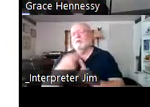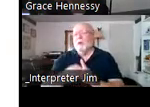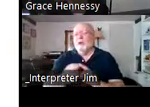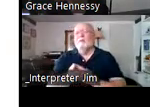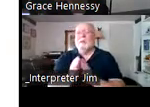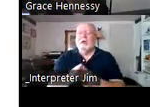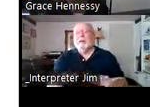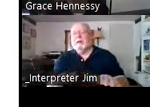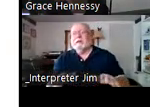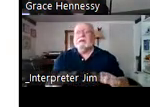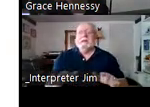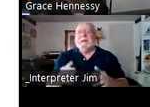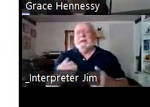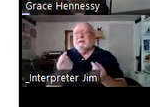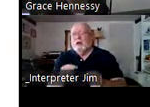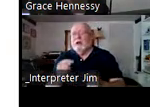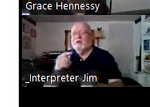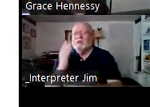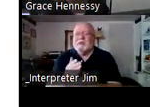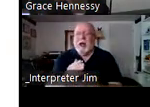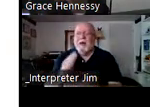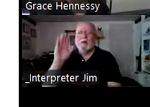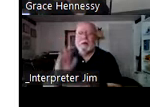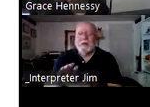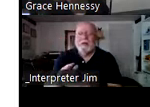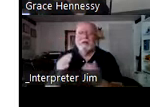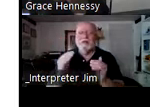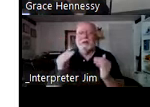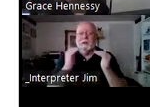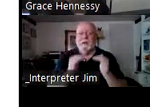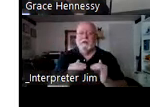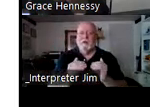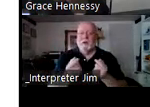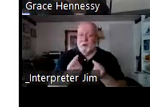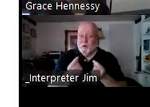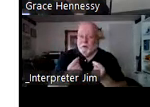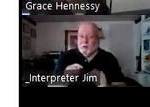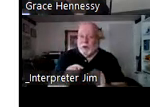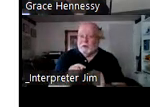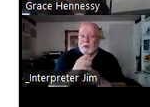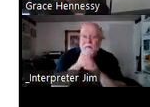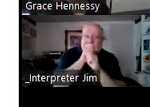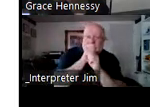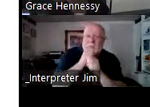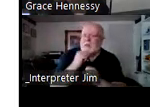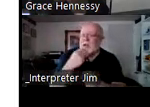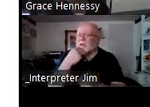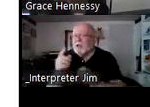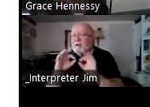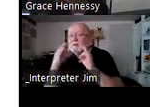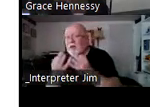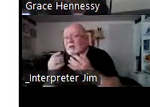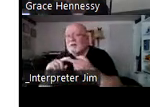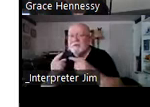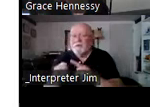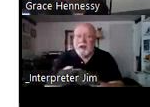anxious when you've been trying to stop or cut down? Had you tried to keep your family or friends from knowing how much you gamble? And did you have such financial